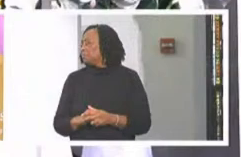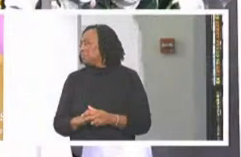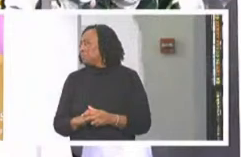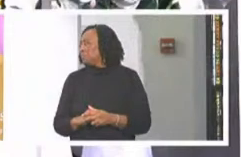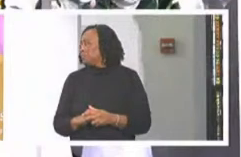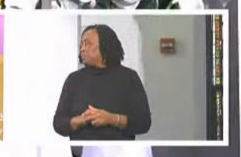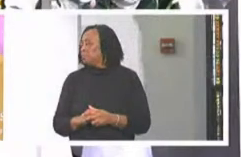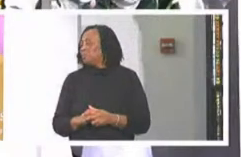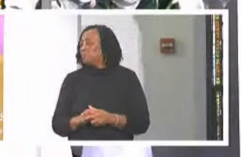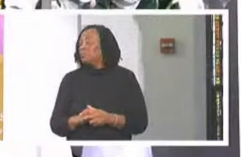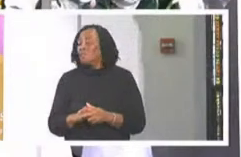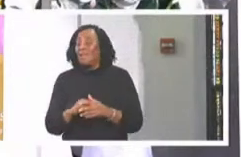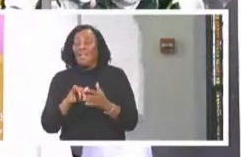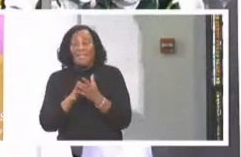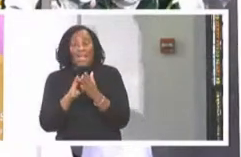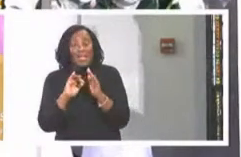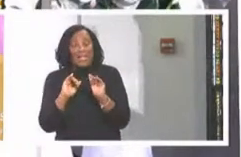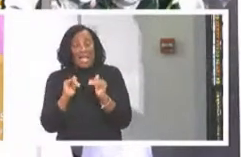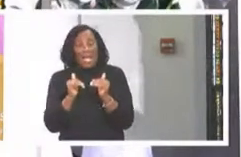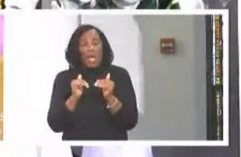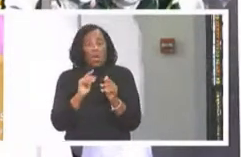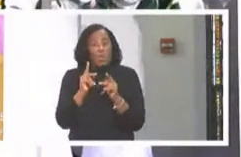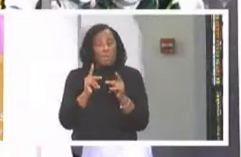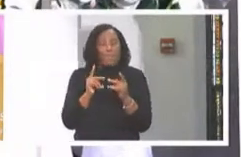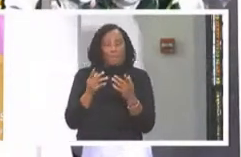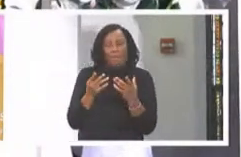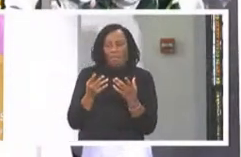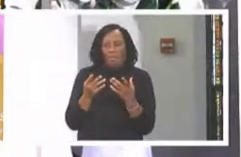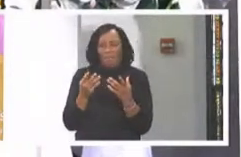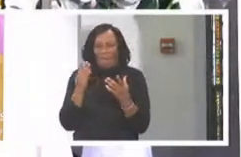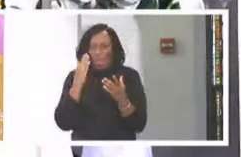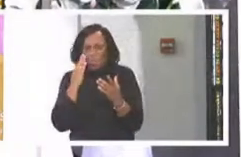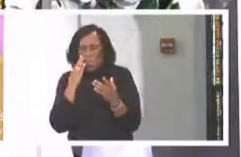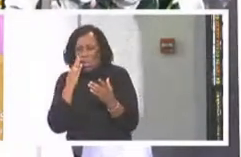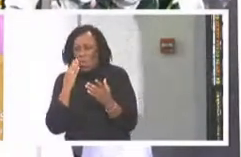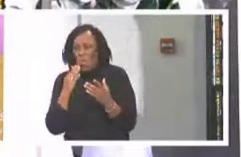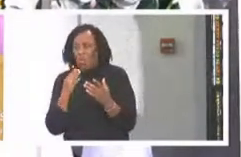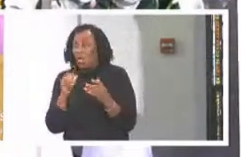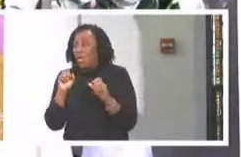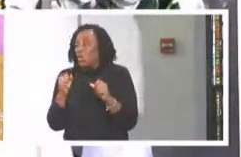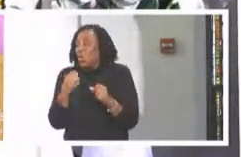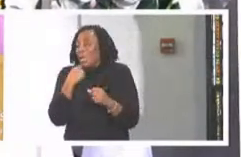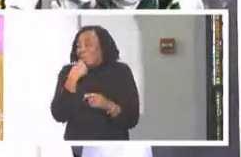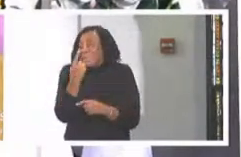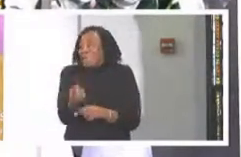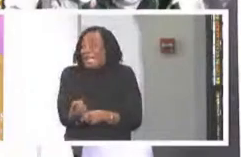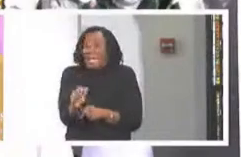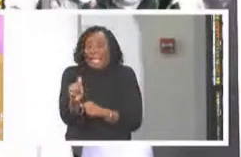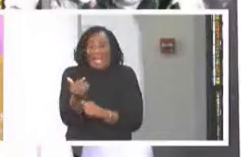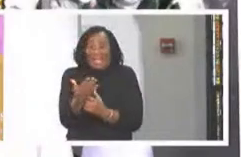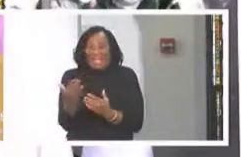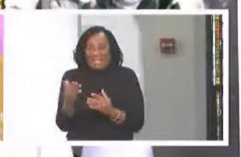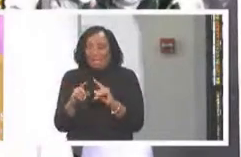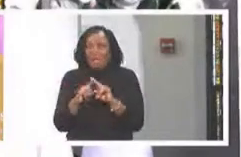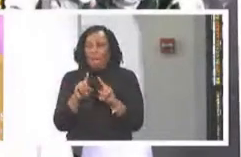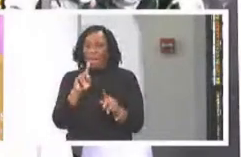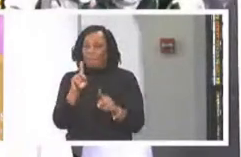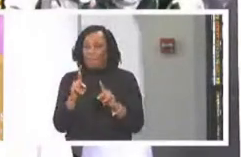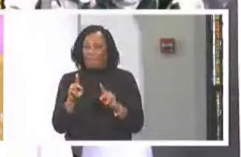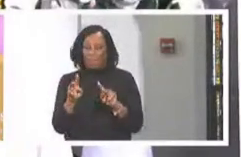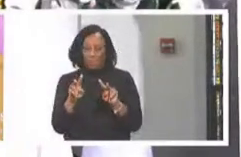See, that's how people can tell if you act like it. You can say anything. People look to see what you do.